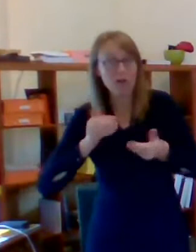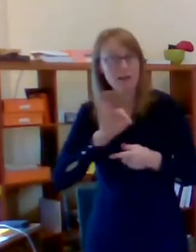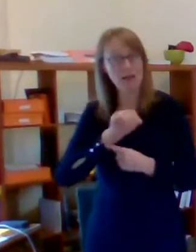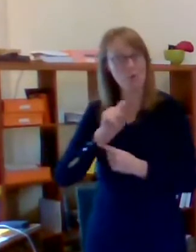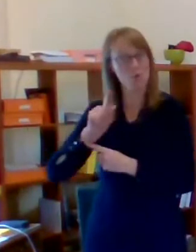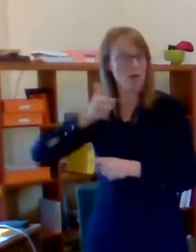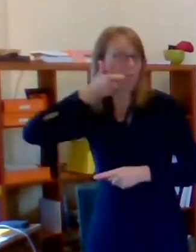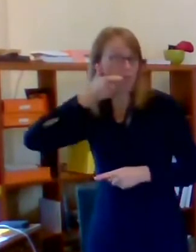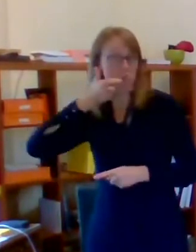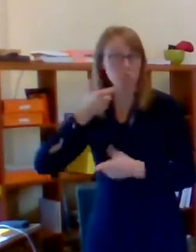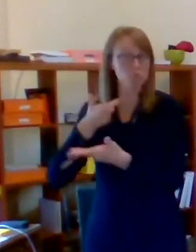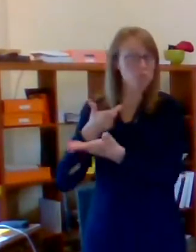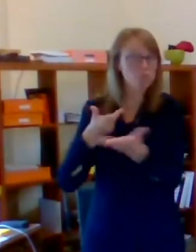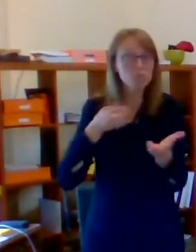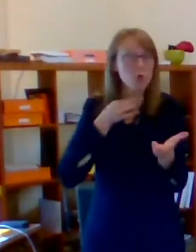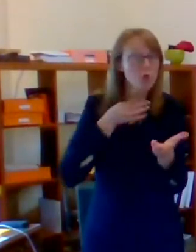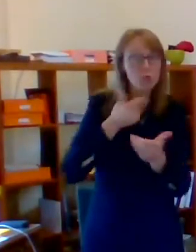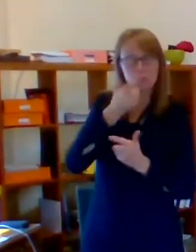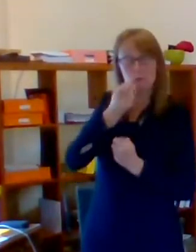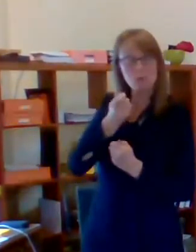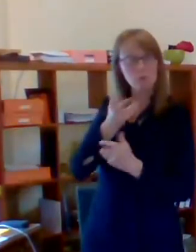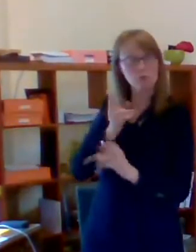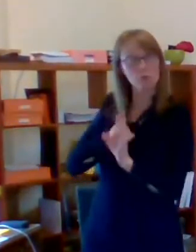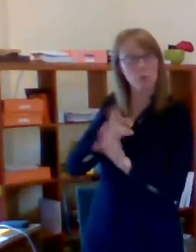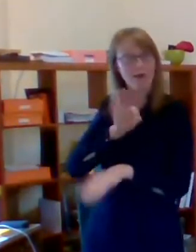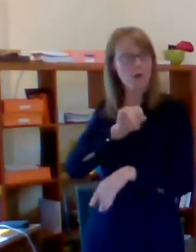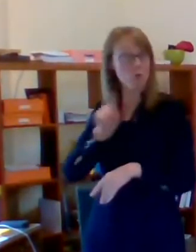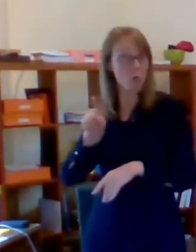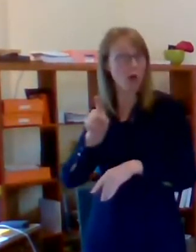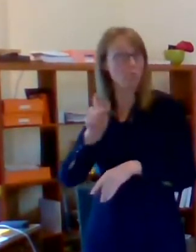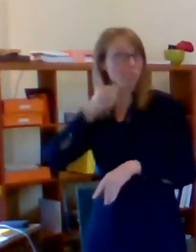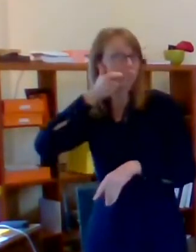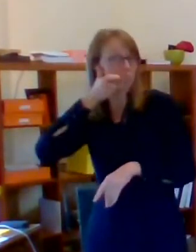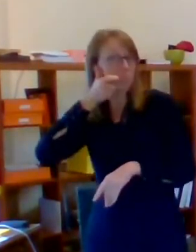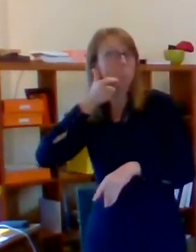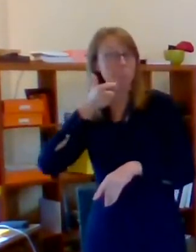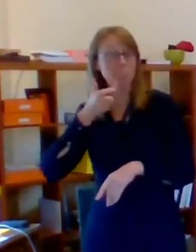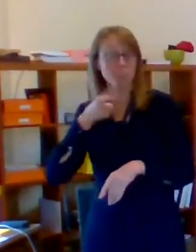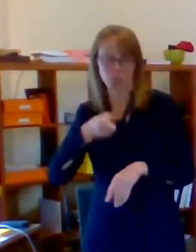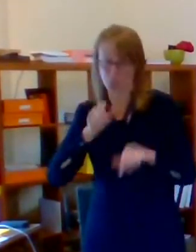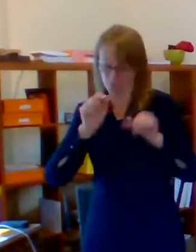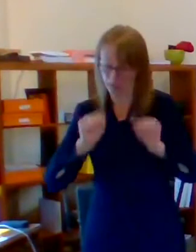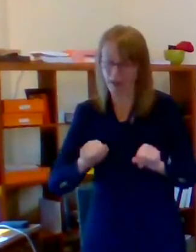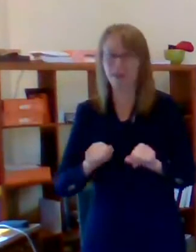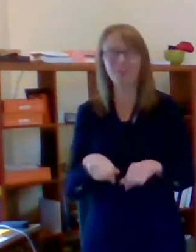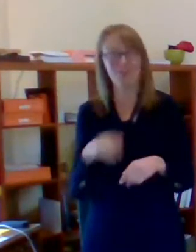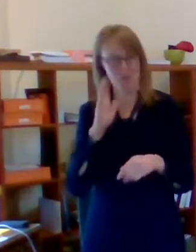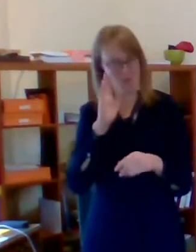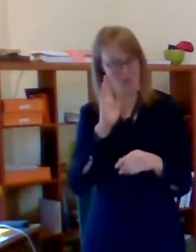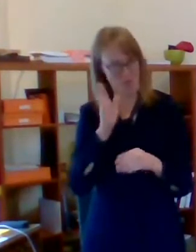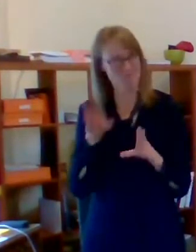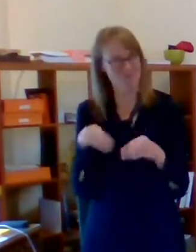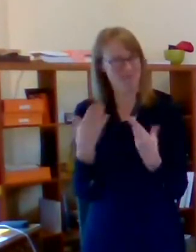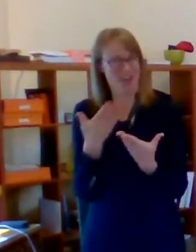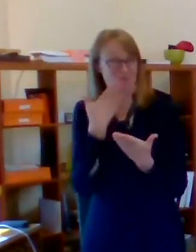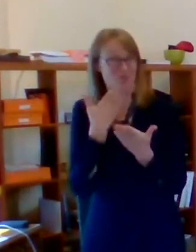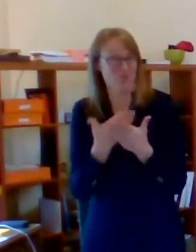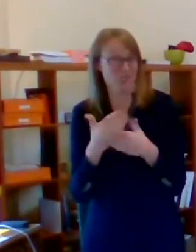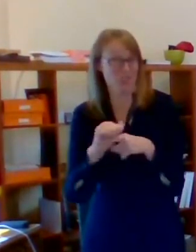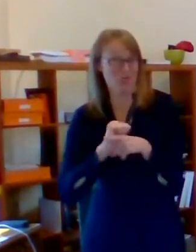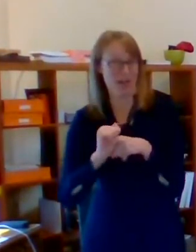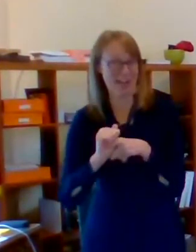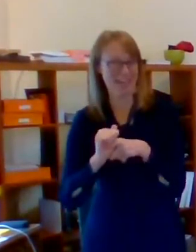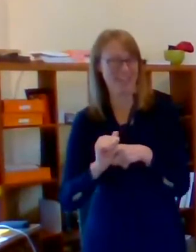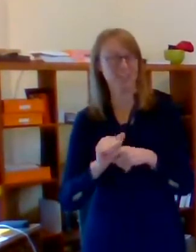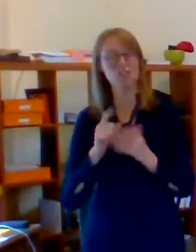interested in being a 911 dispatcher, it comes with good training. And so go on